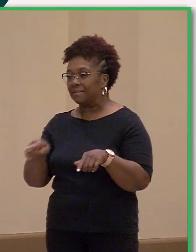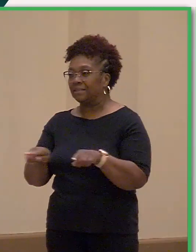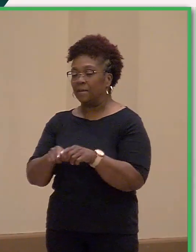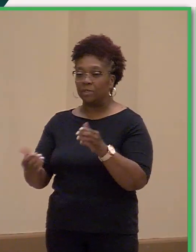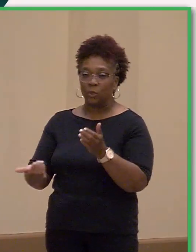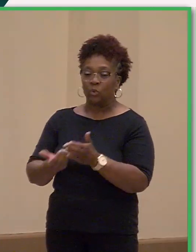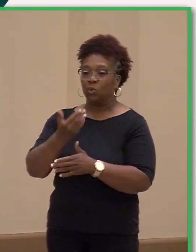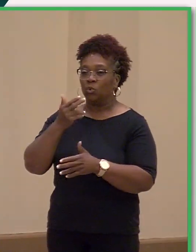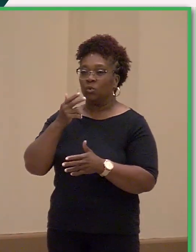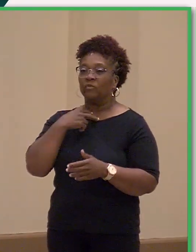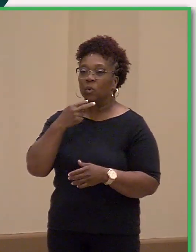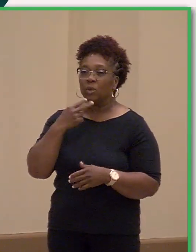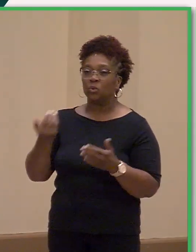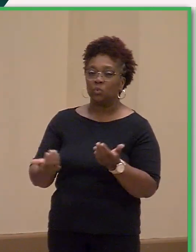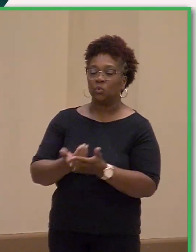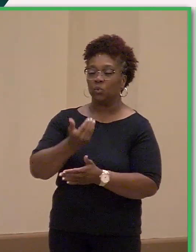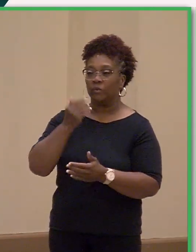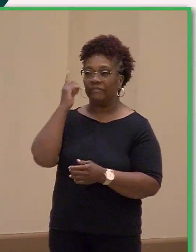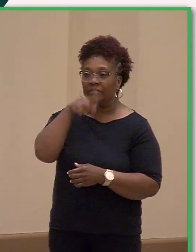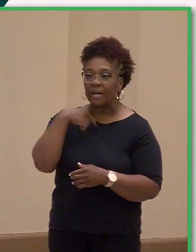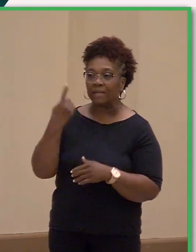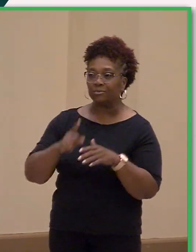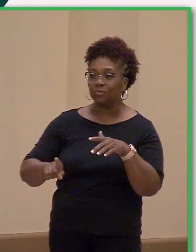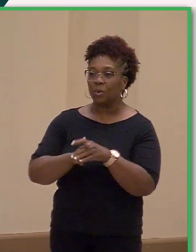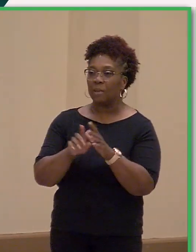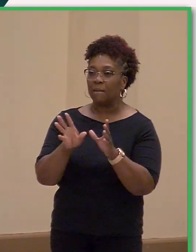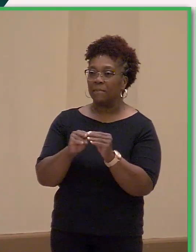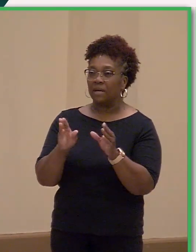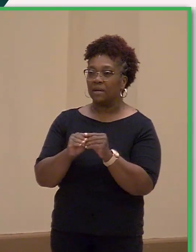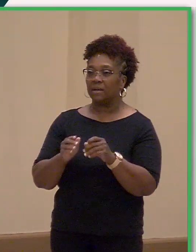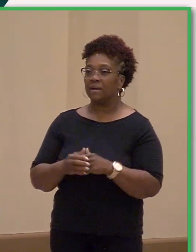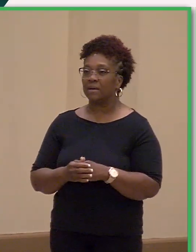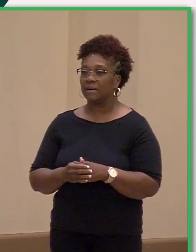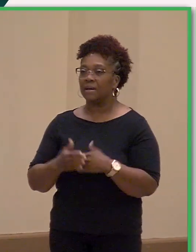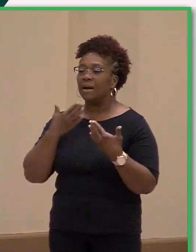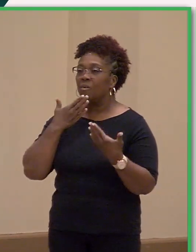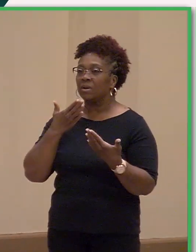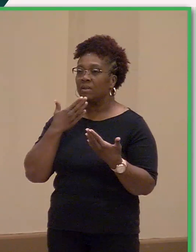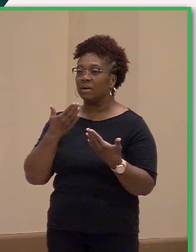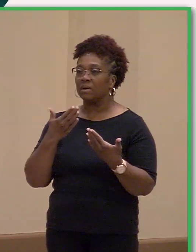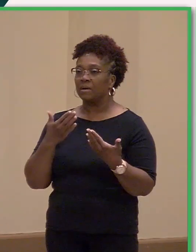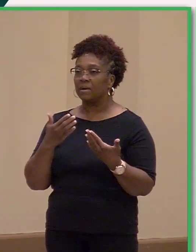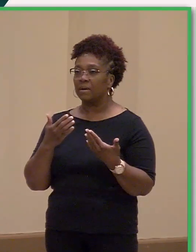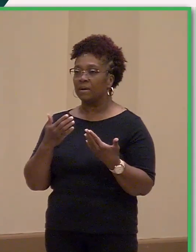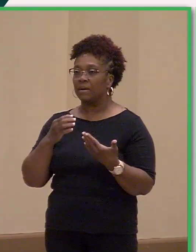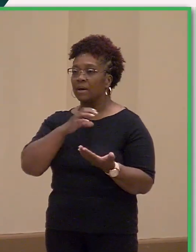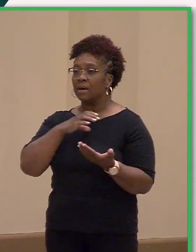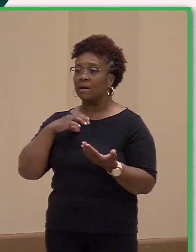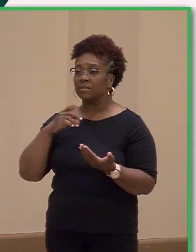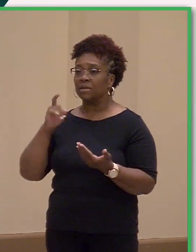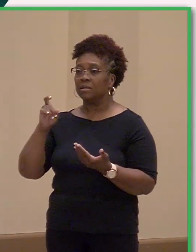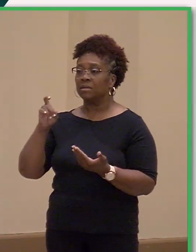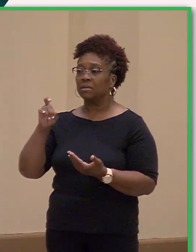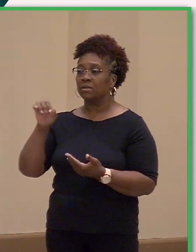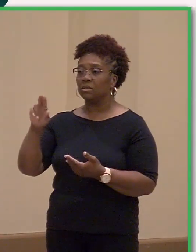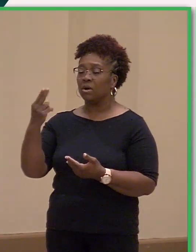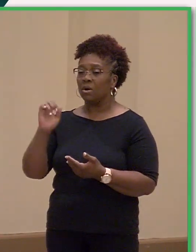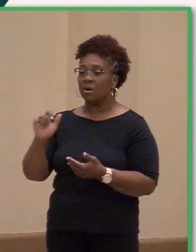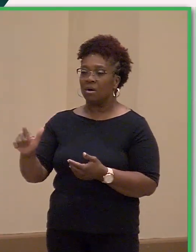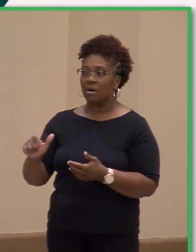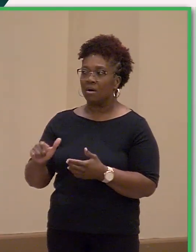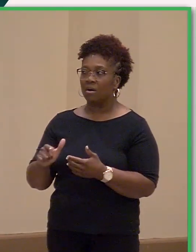face coming to the meeting. And I want to thank for the consistency lately of Councilman Durhal sending Mr.